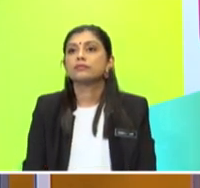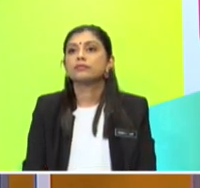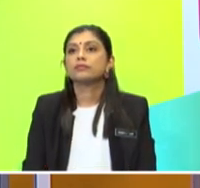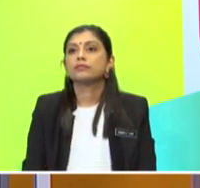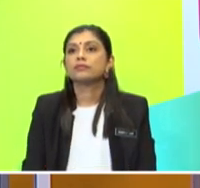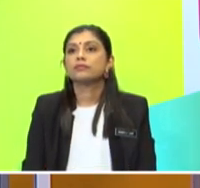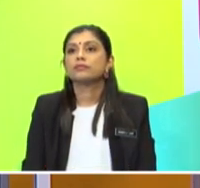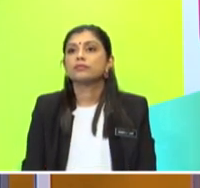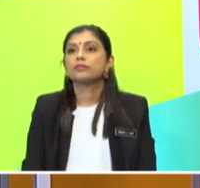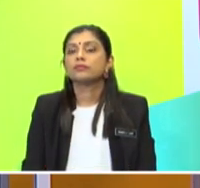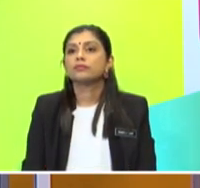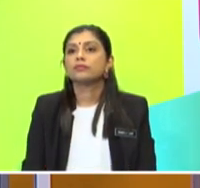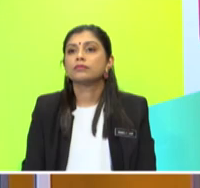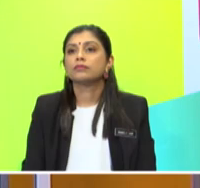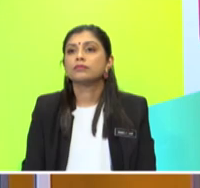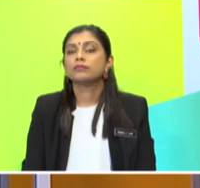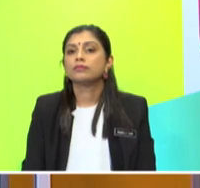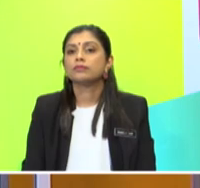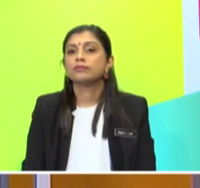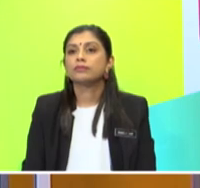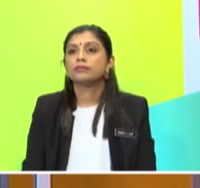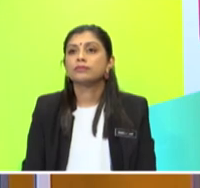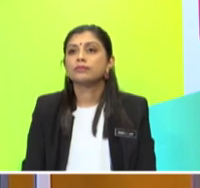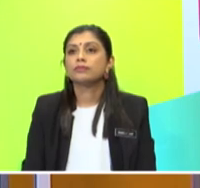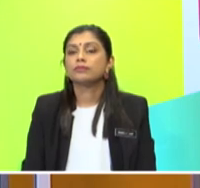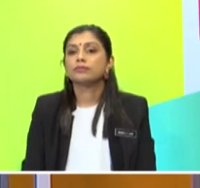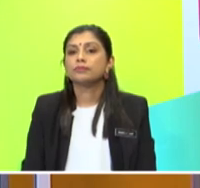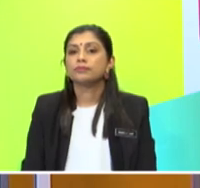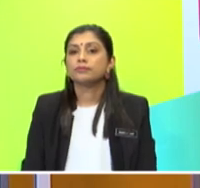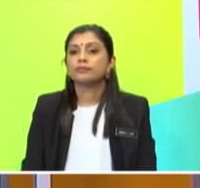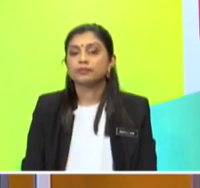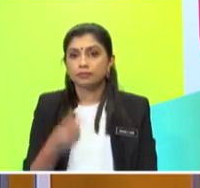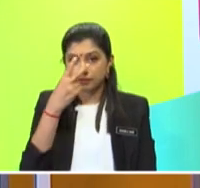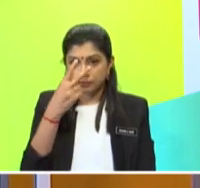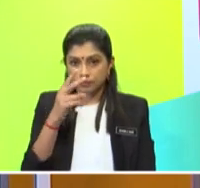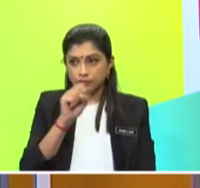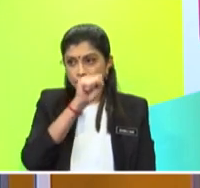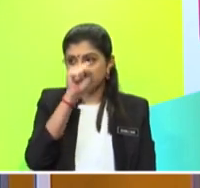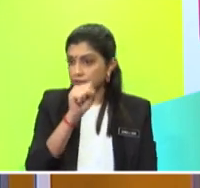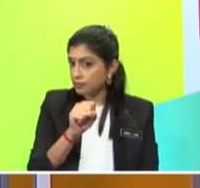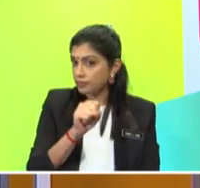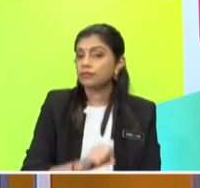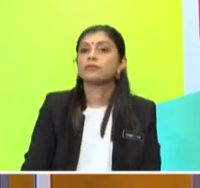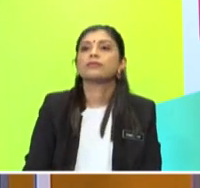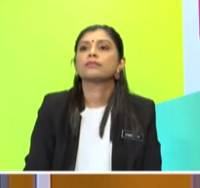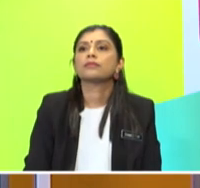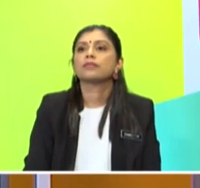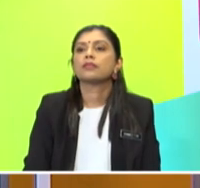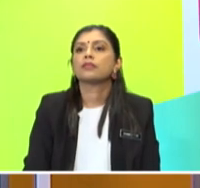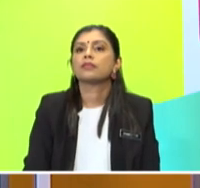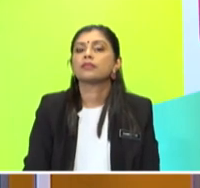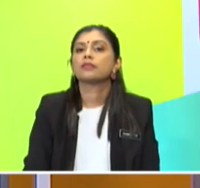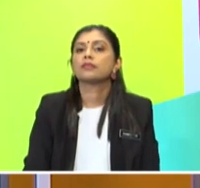say, besides that, you have to look at the question. Besides that, we can stay healthy by exploring